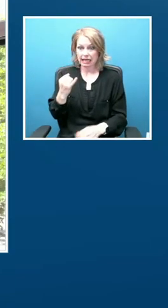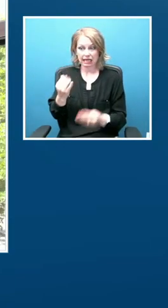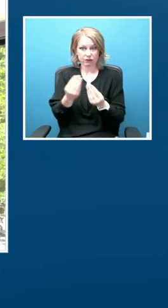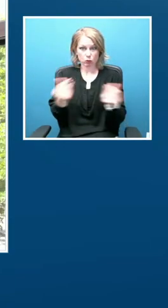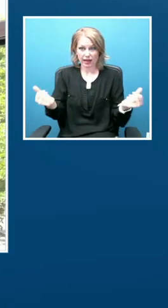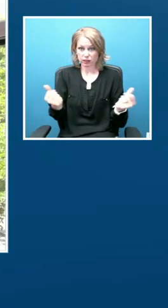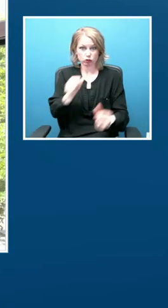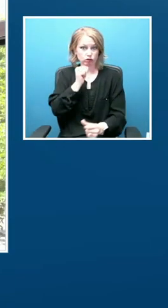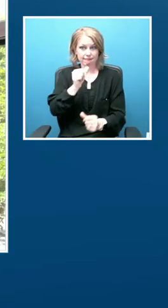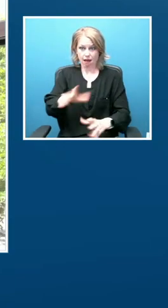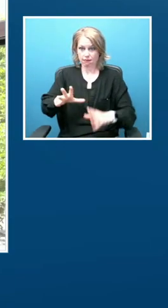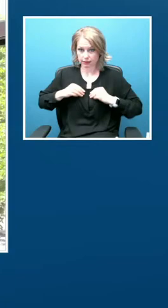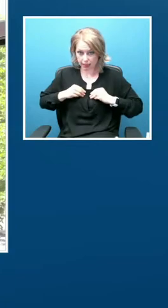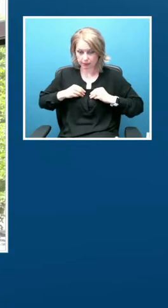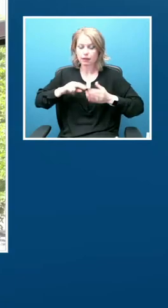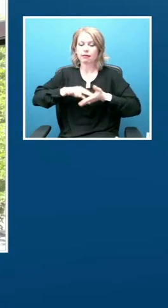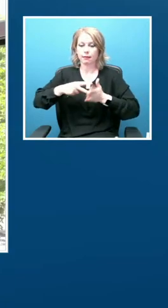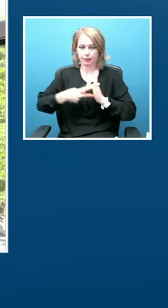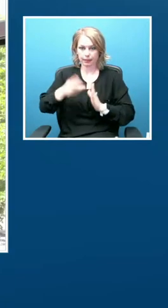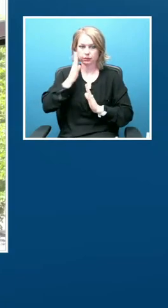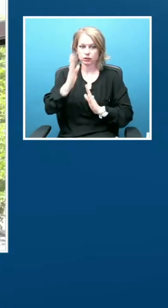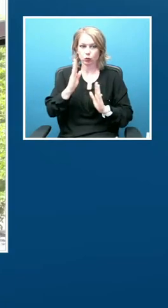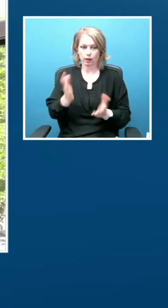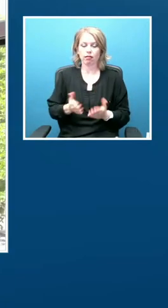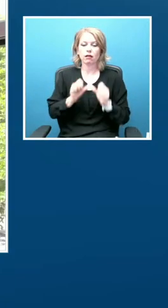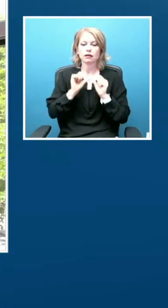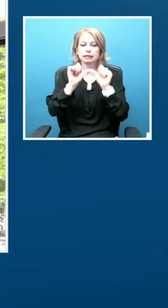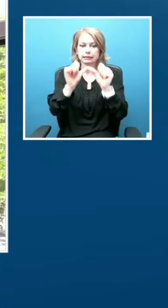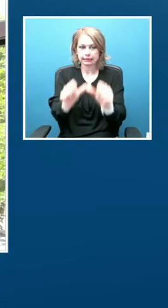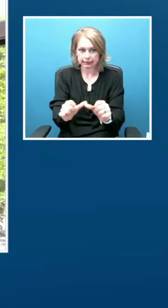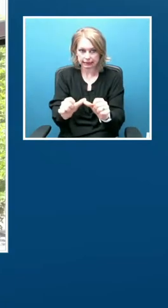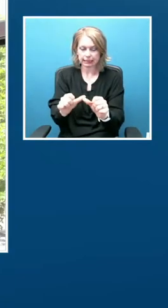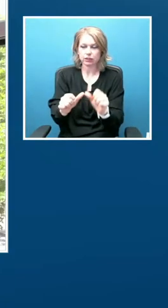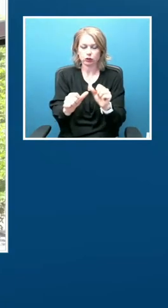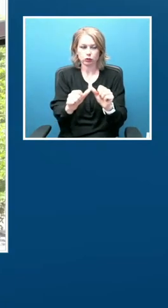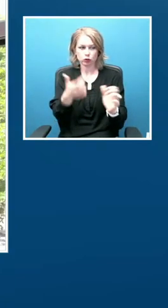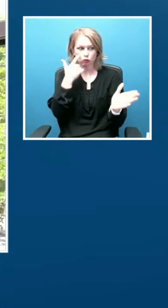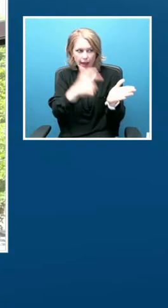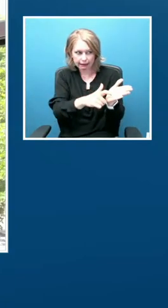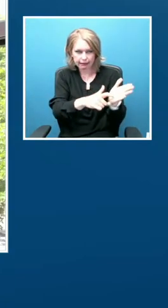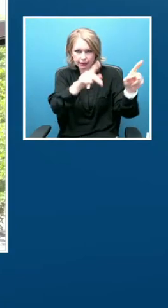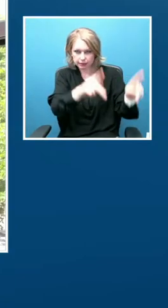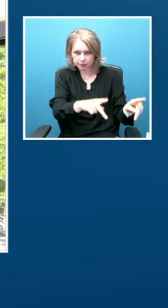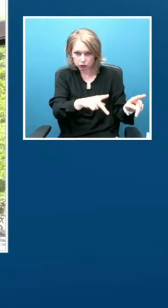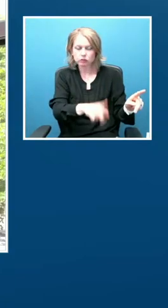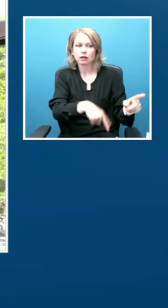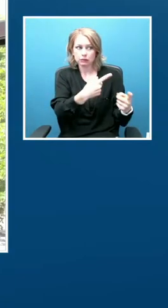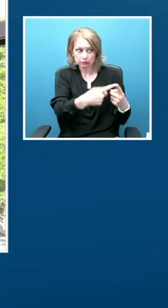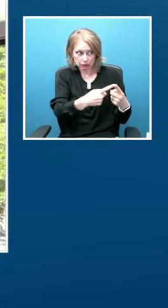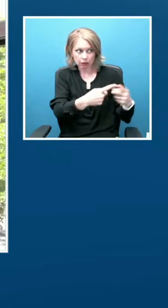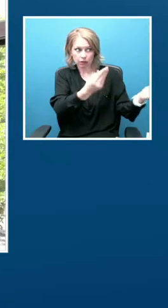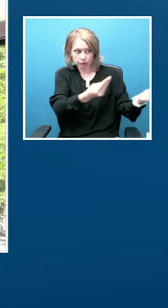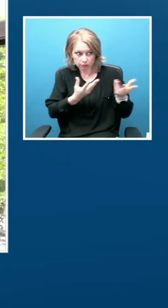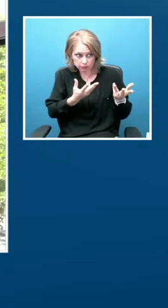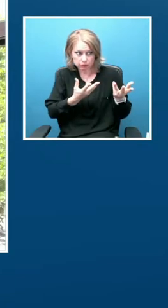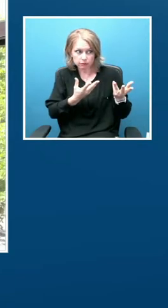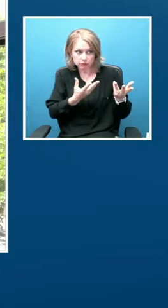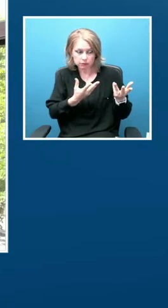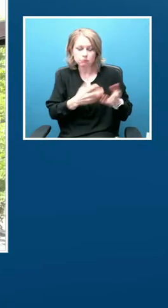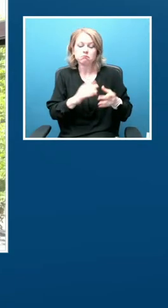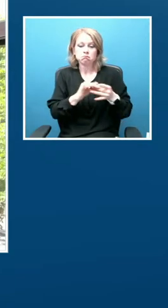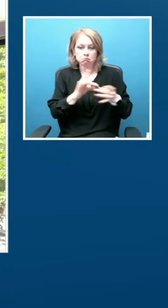to recognize members for the purpose of offering resolutions disposing of the challenge until the challenge is disposed of. Thank you in advance for your work